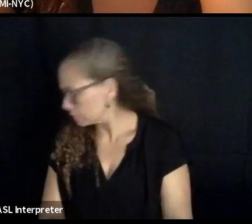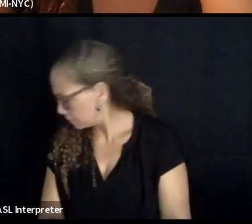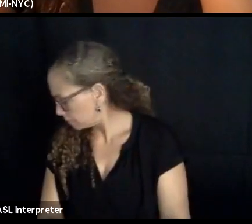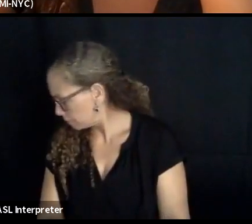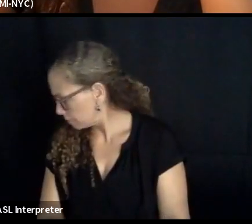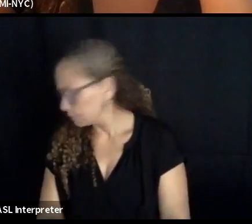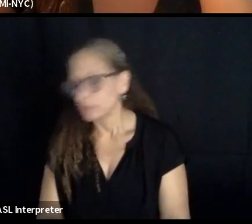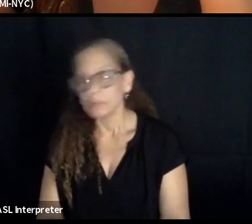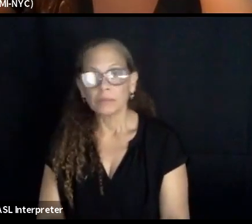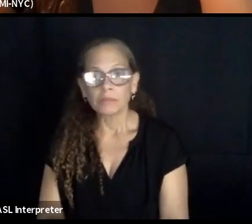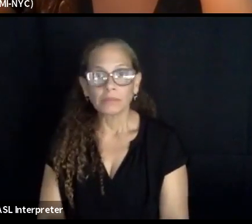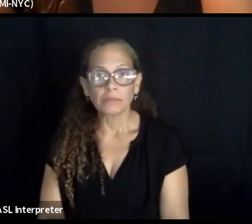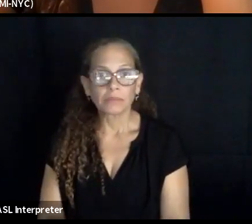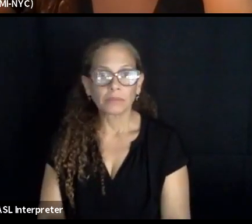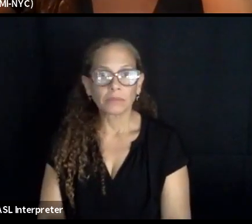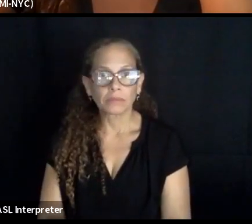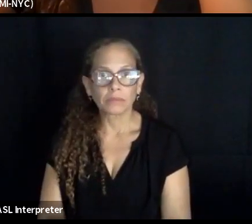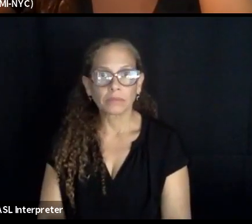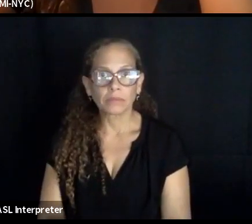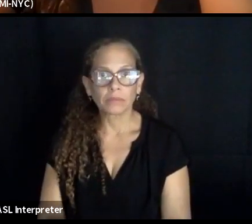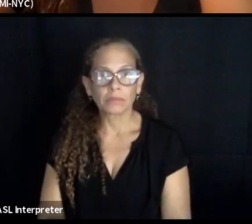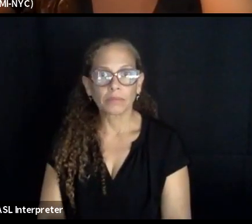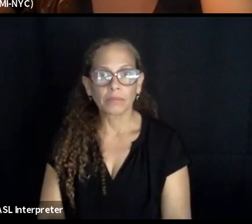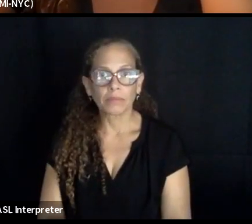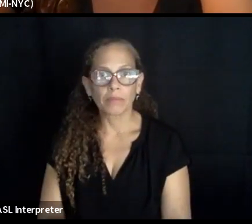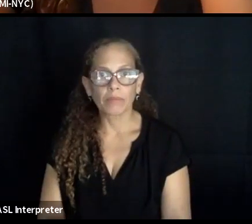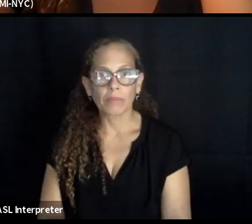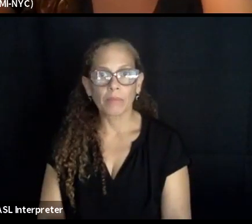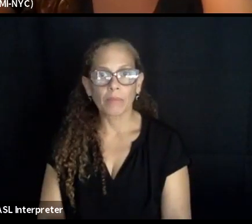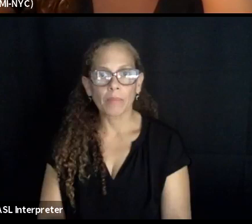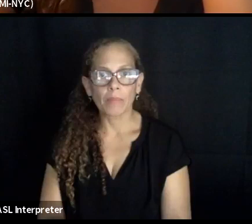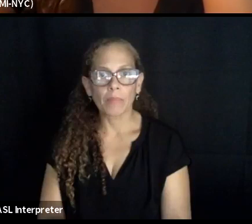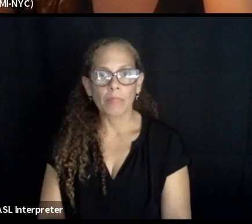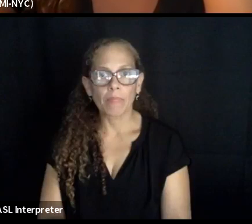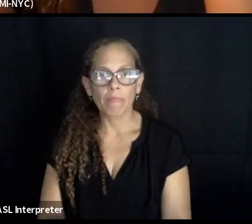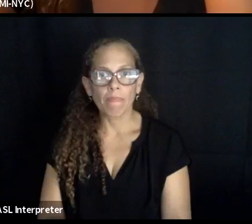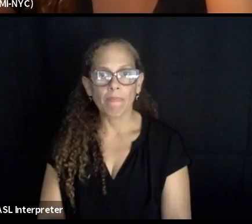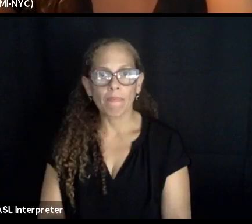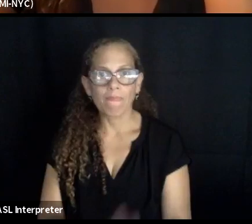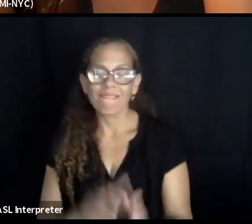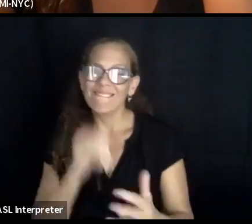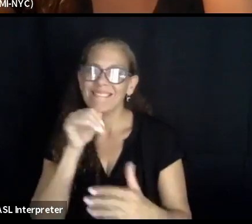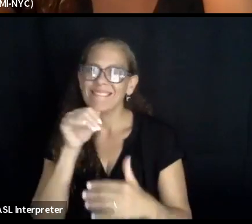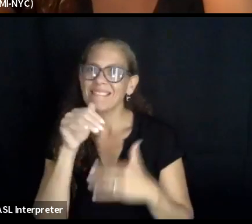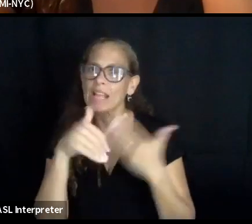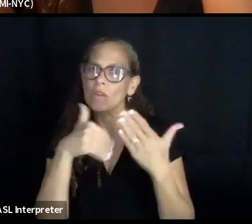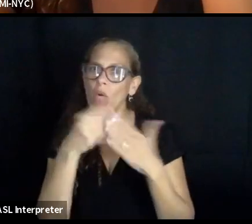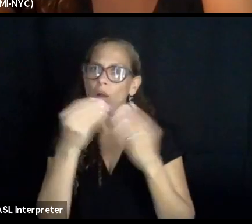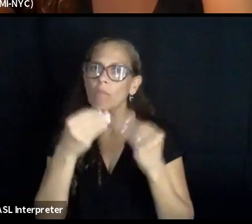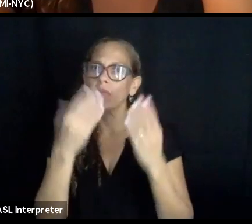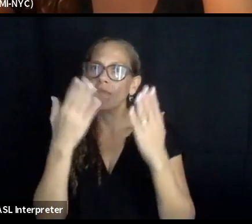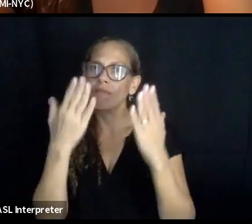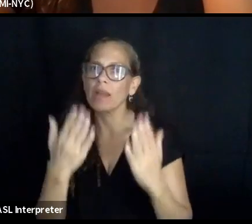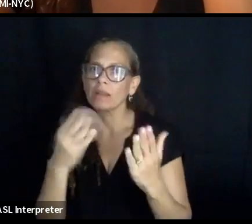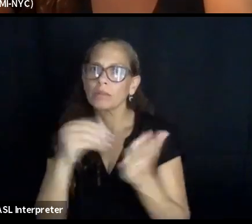I would just include that not all providers might write down that they are DBT therapists because they